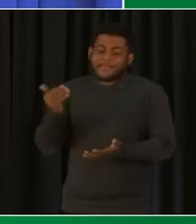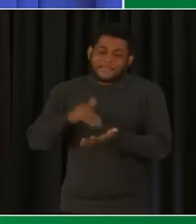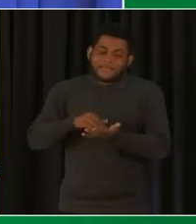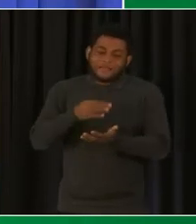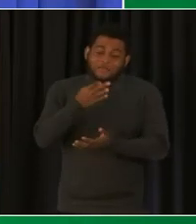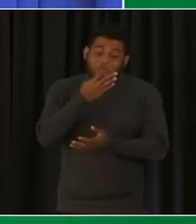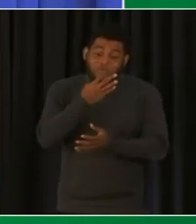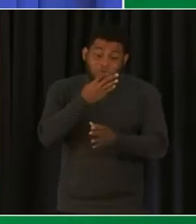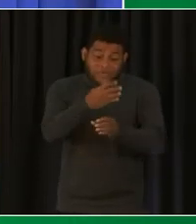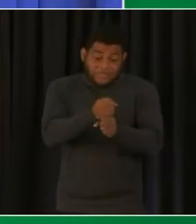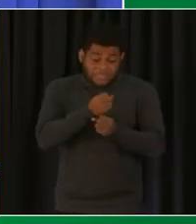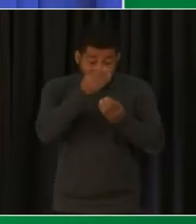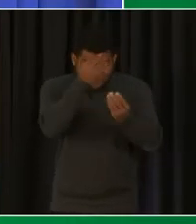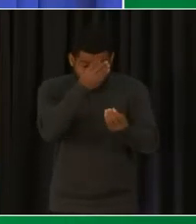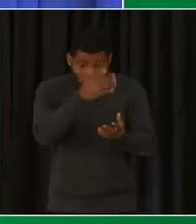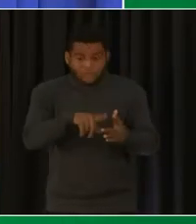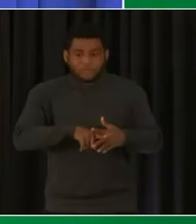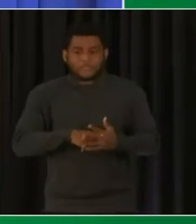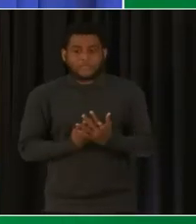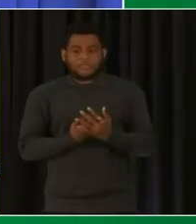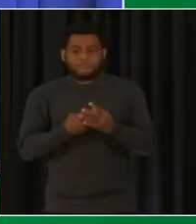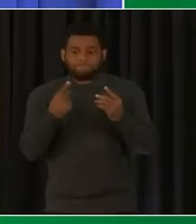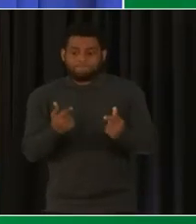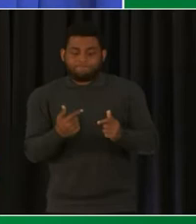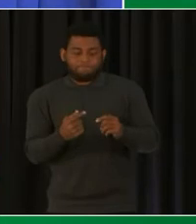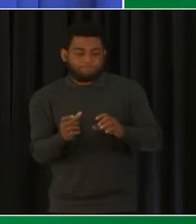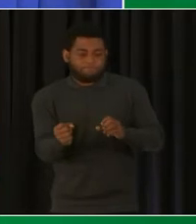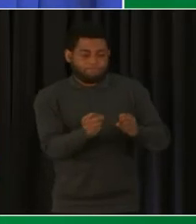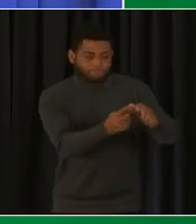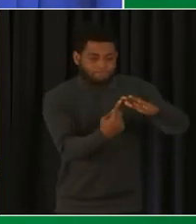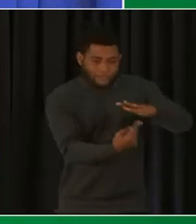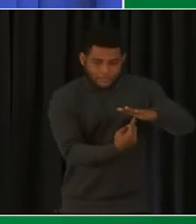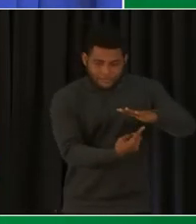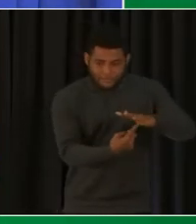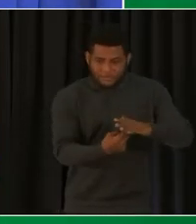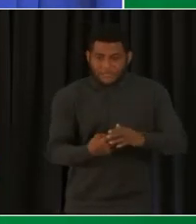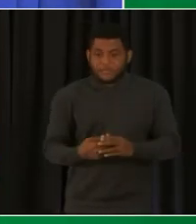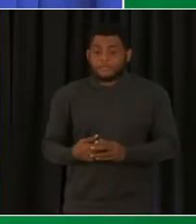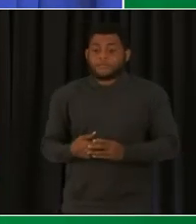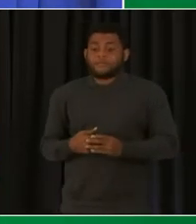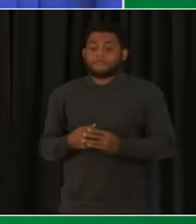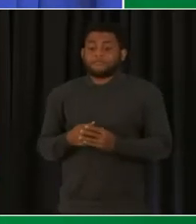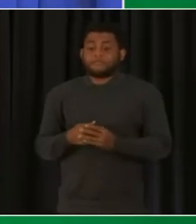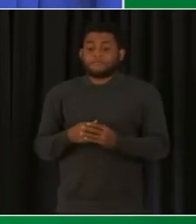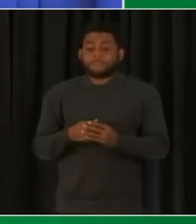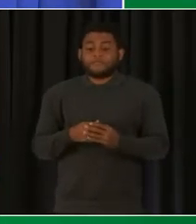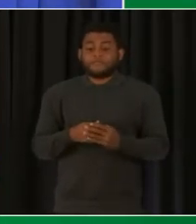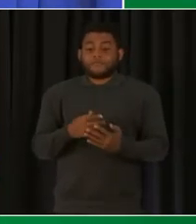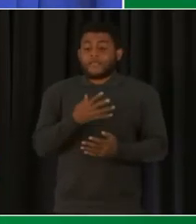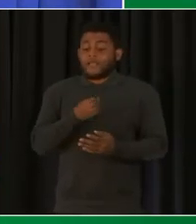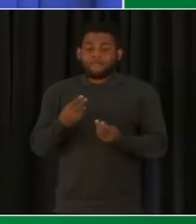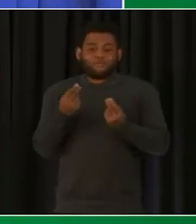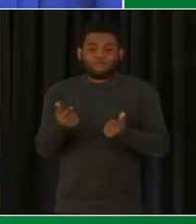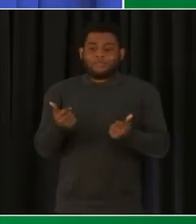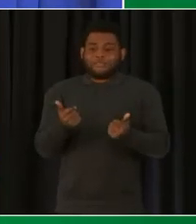start isolating folks and ensuring to the greatest extent possible, we're doing everything proactively to prevent